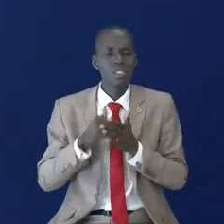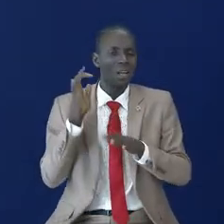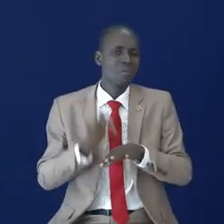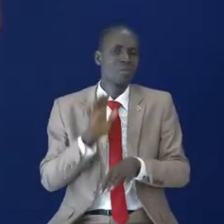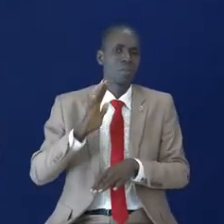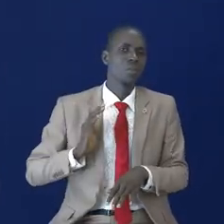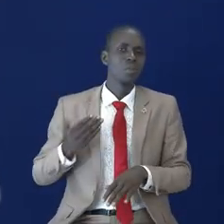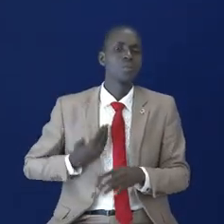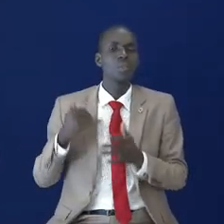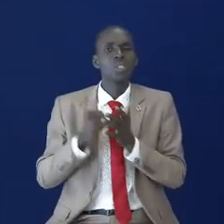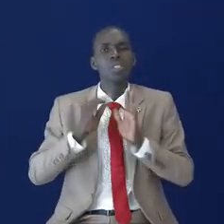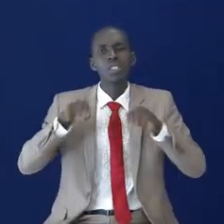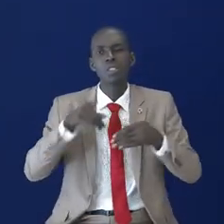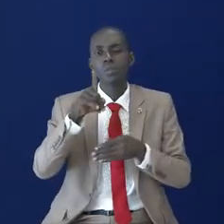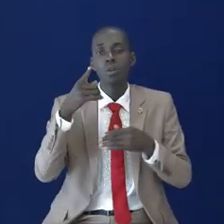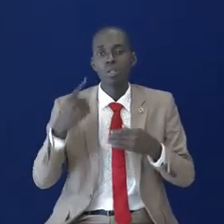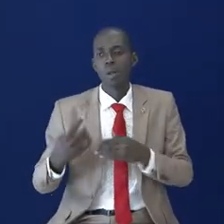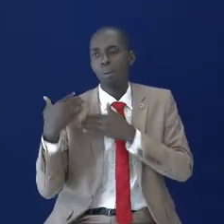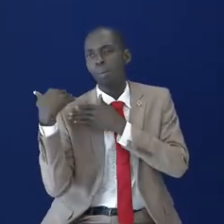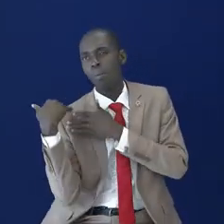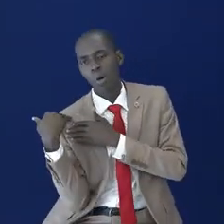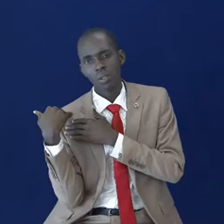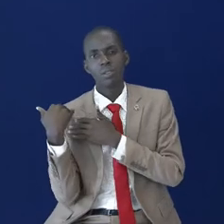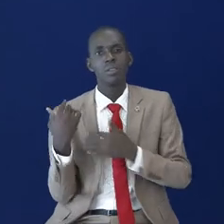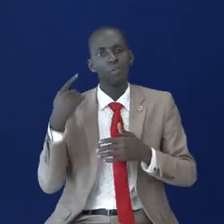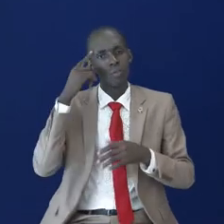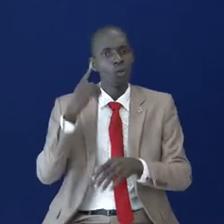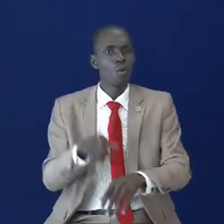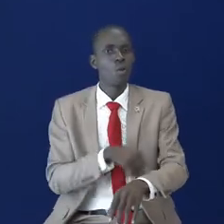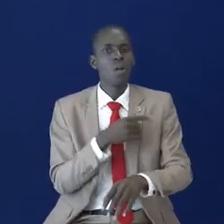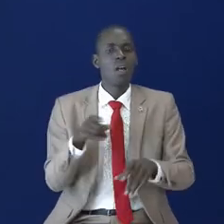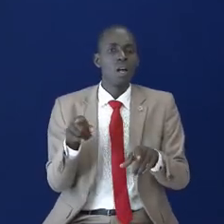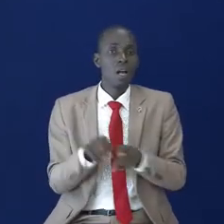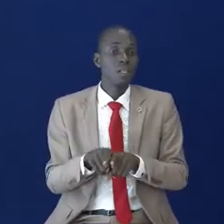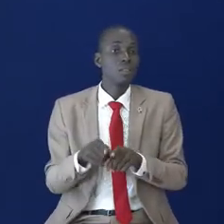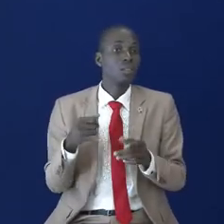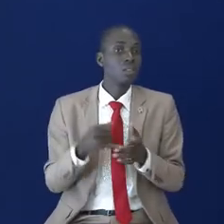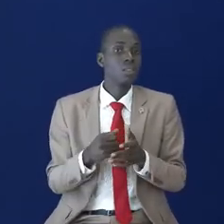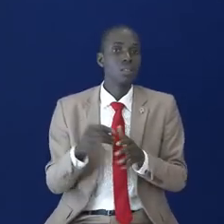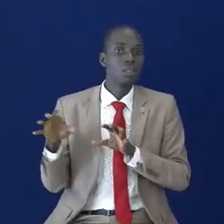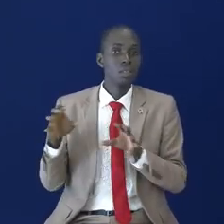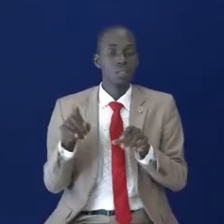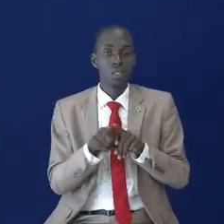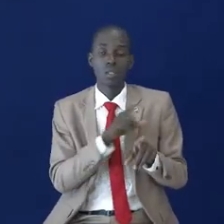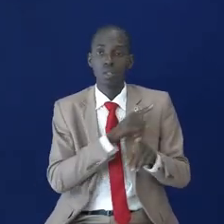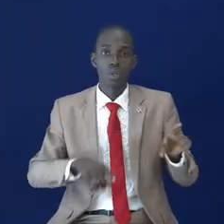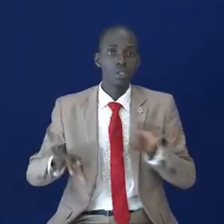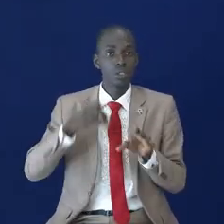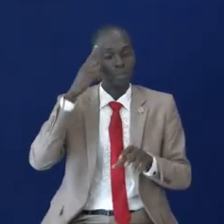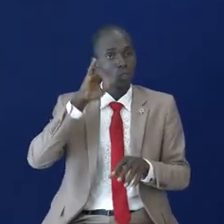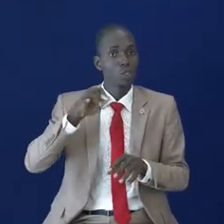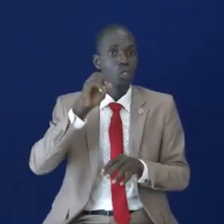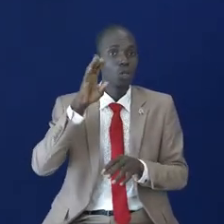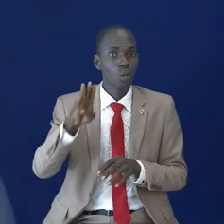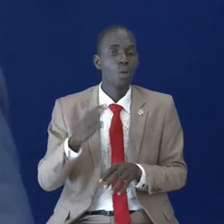It gives you the promise, for the Lord has redeemed Jacob and ransomed him from the hand